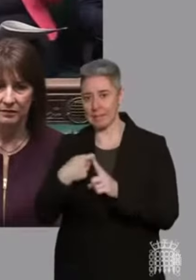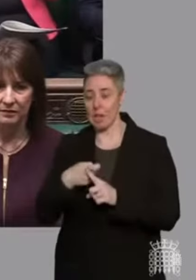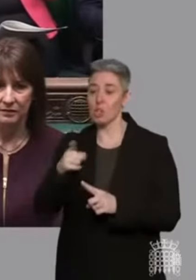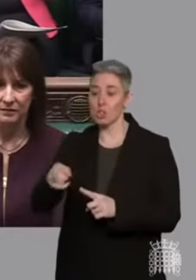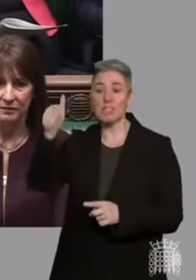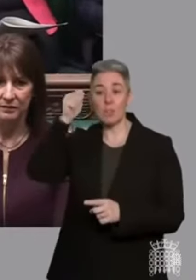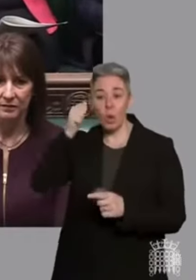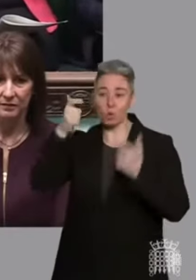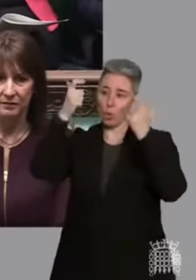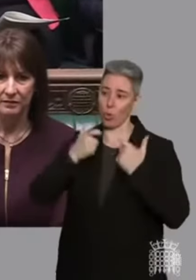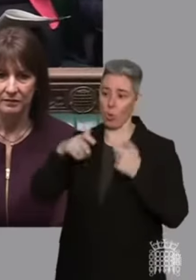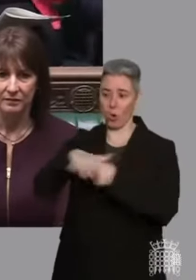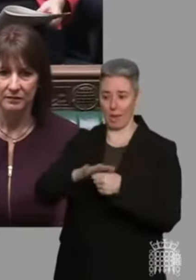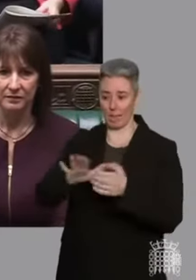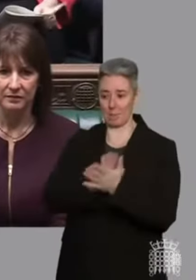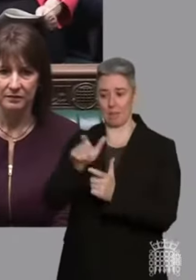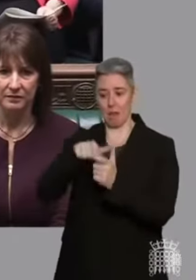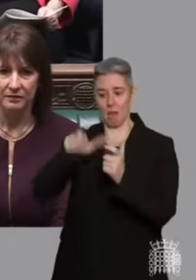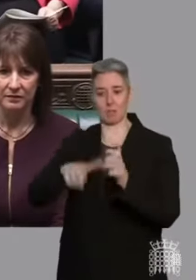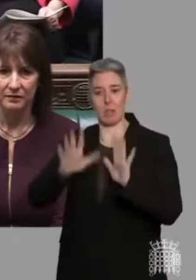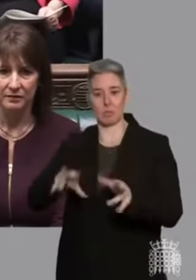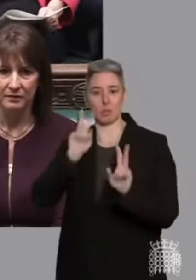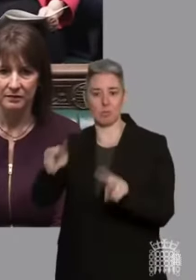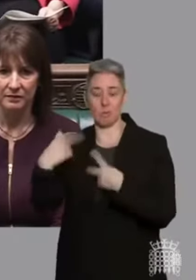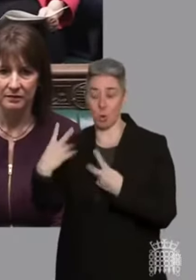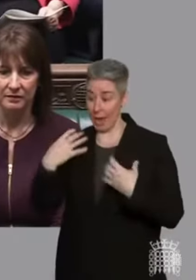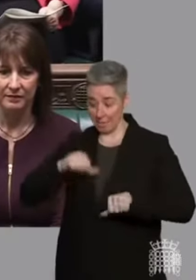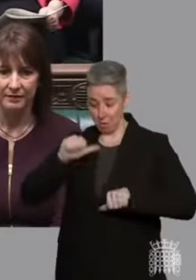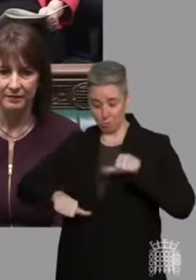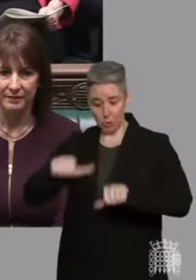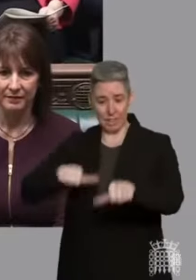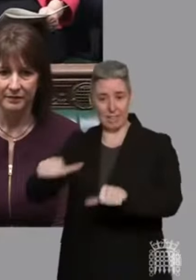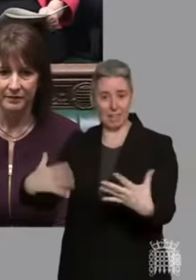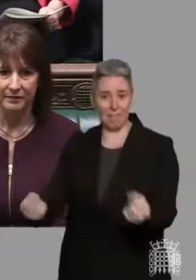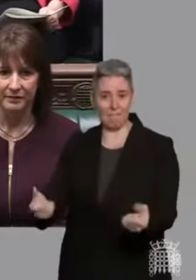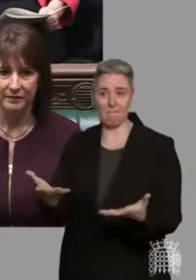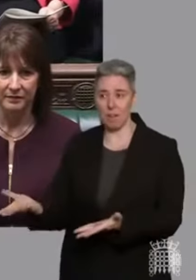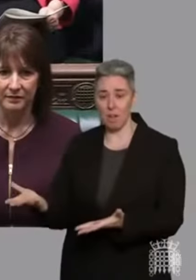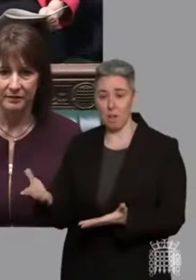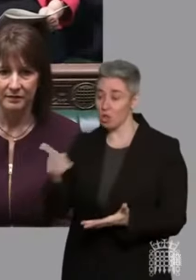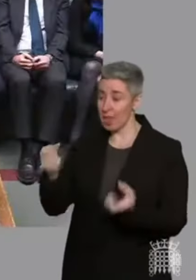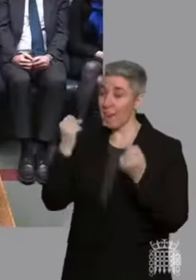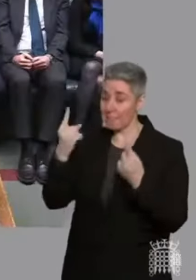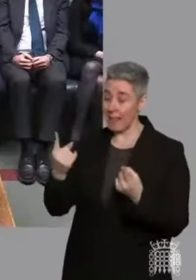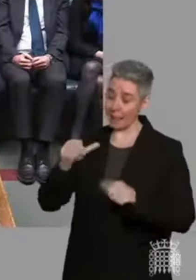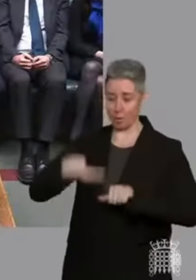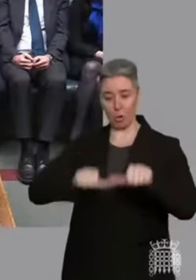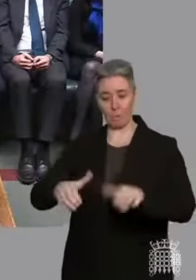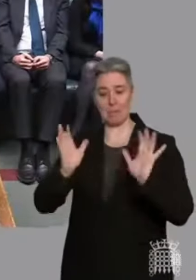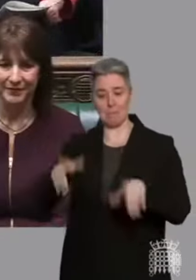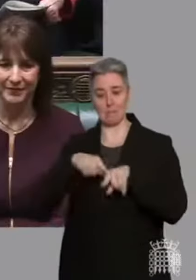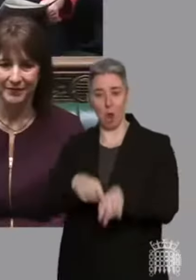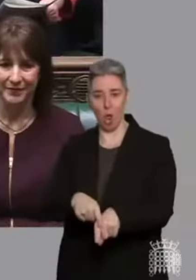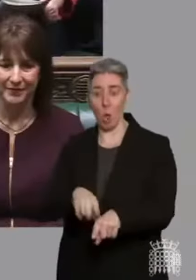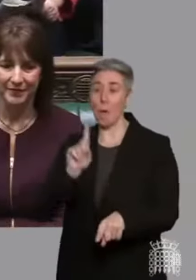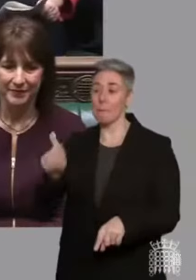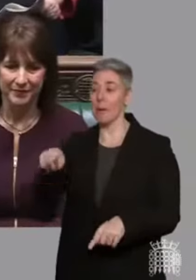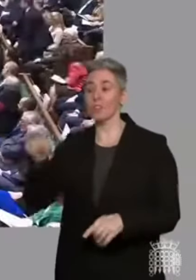in the proper way. She understands that, but yet again she's proving all she can do is student politics and playing party